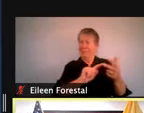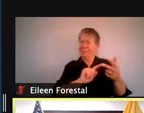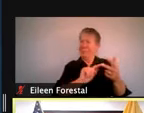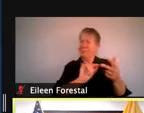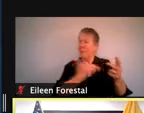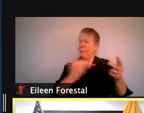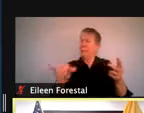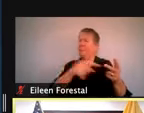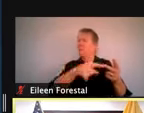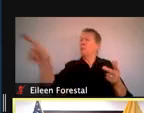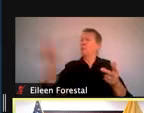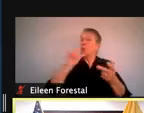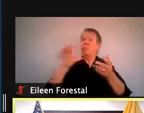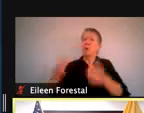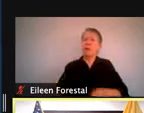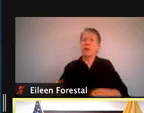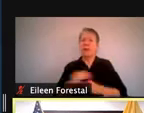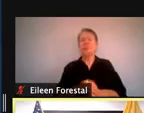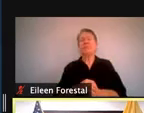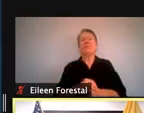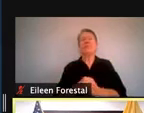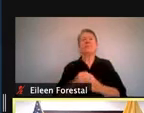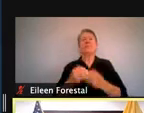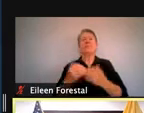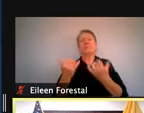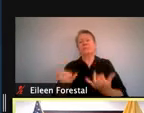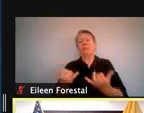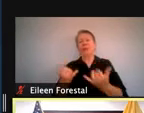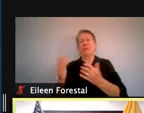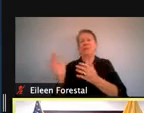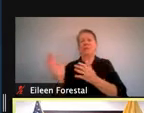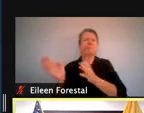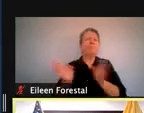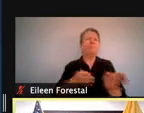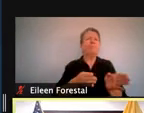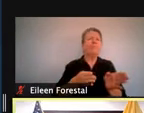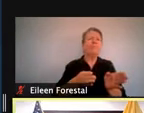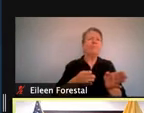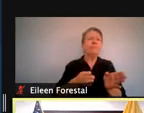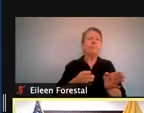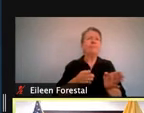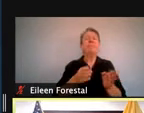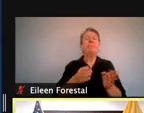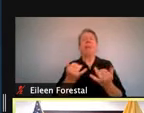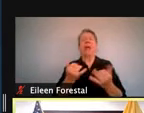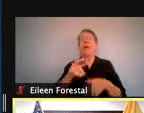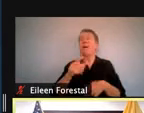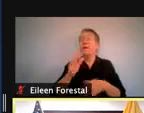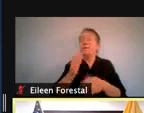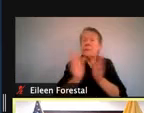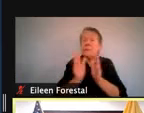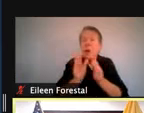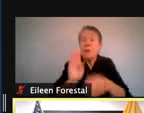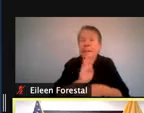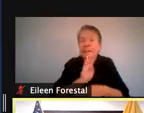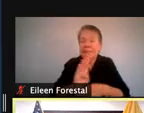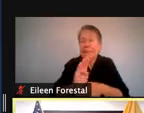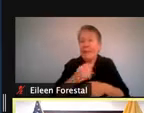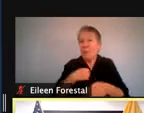Let's switch gears briefly, as we do at this time, to highlight another of the small businesses working with the New Jersey Economic Development